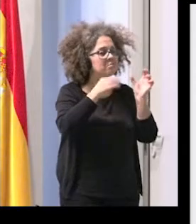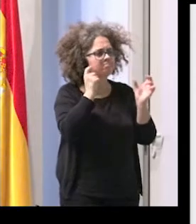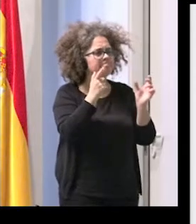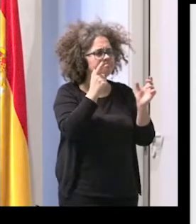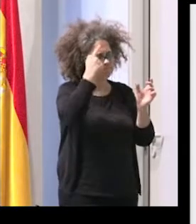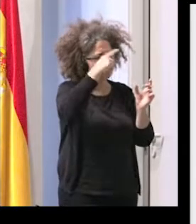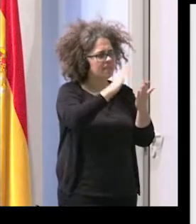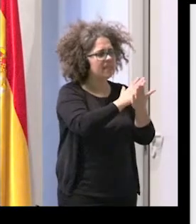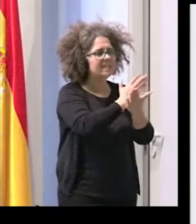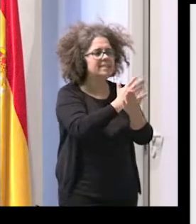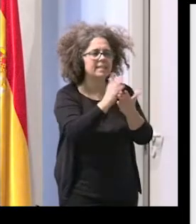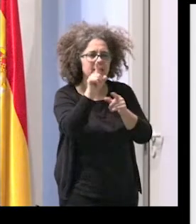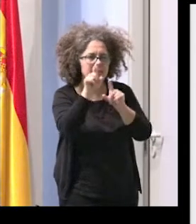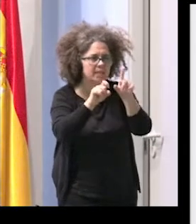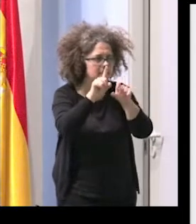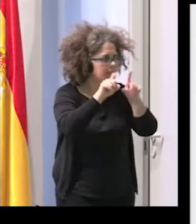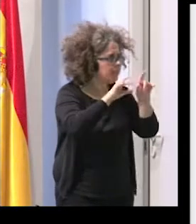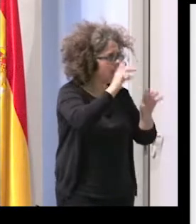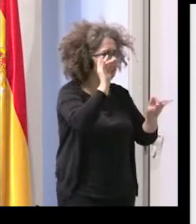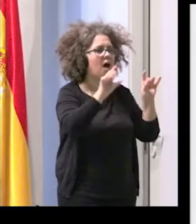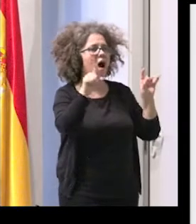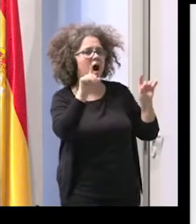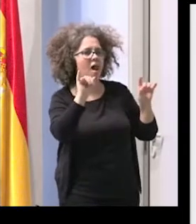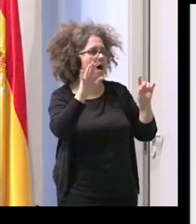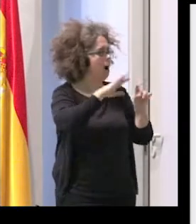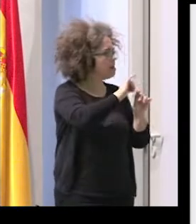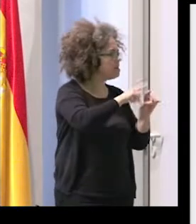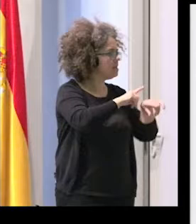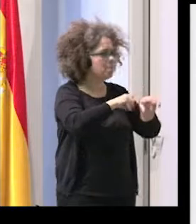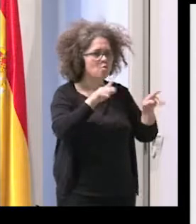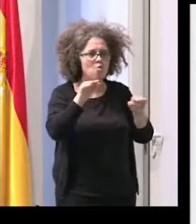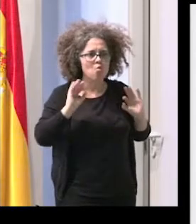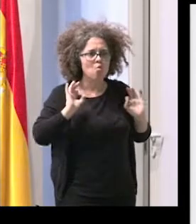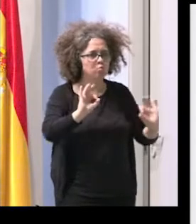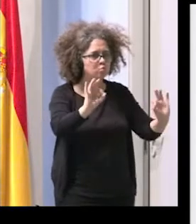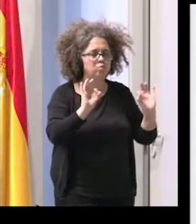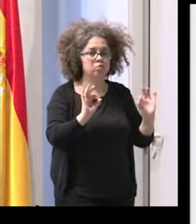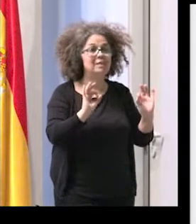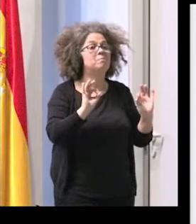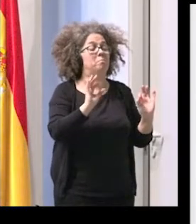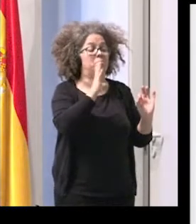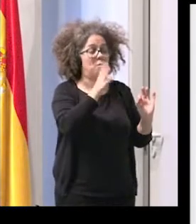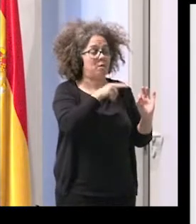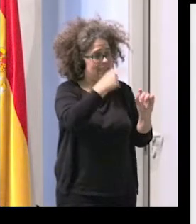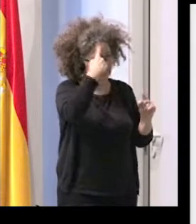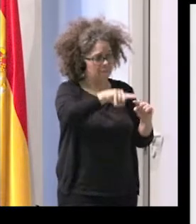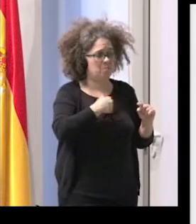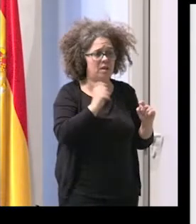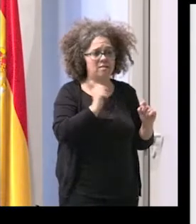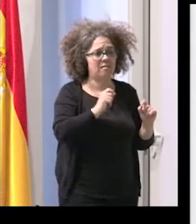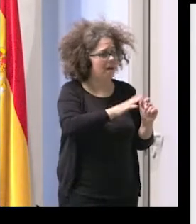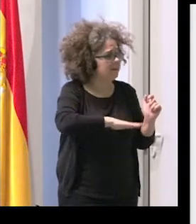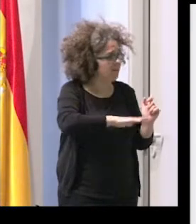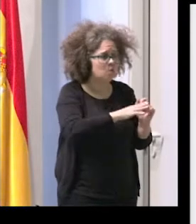they are in space. Now, we know that this is a common situation for children